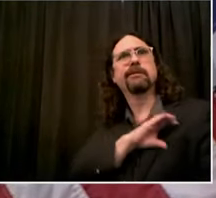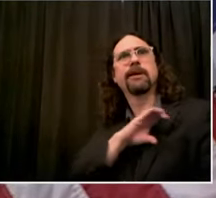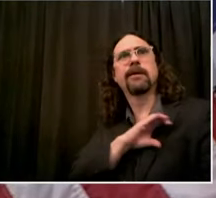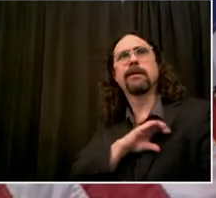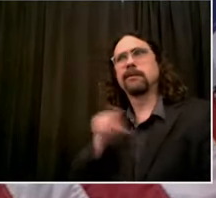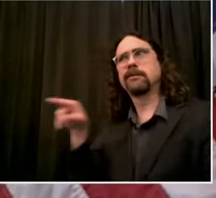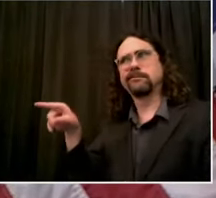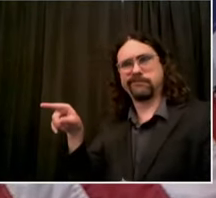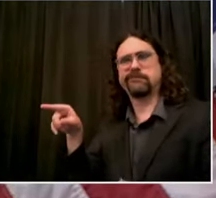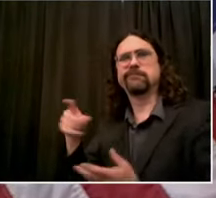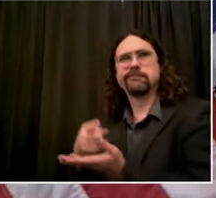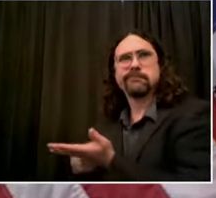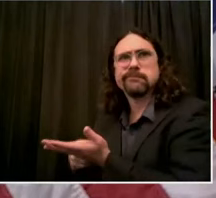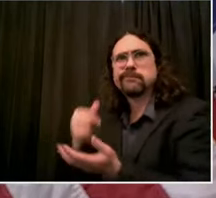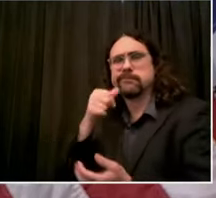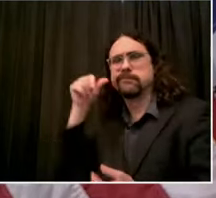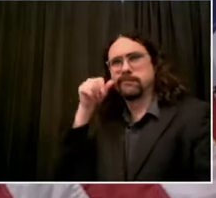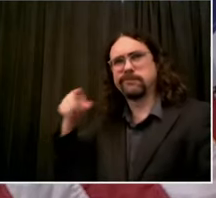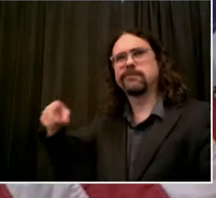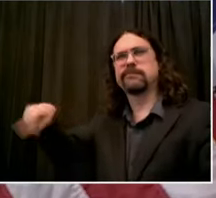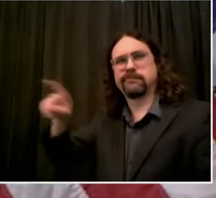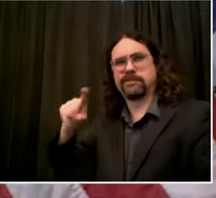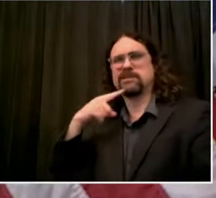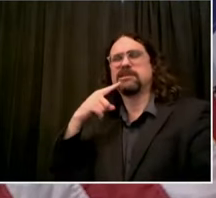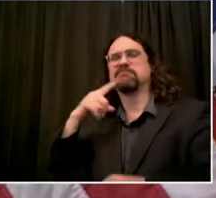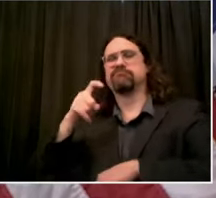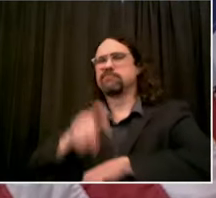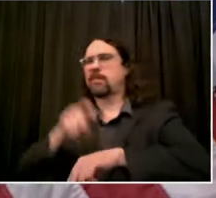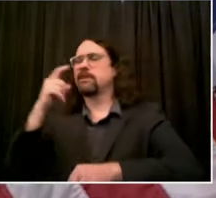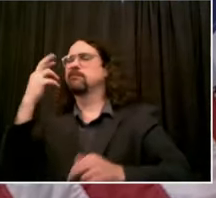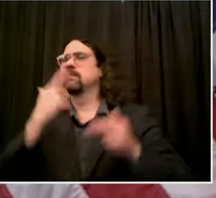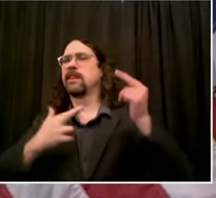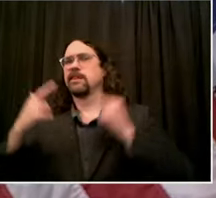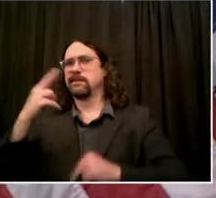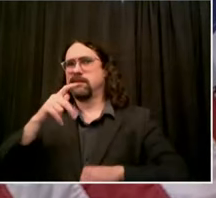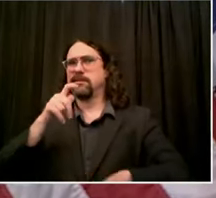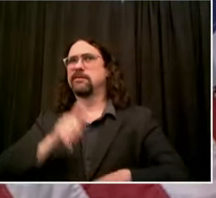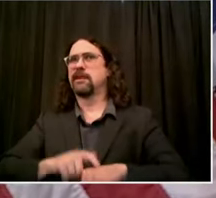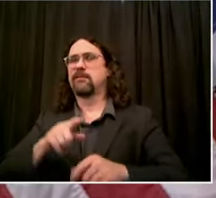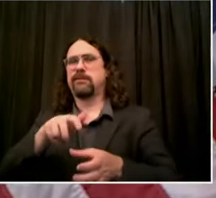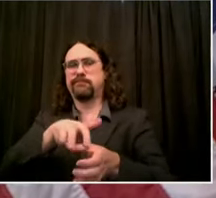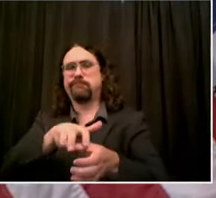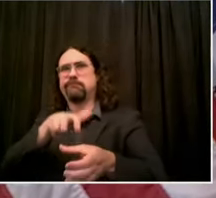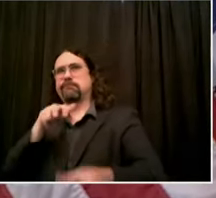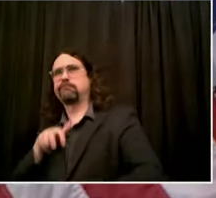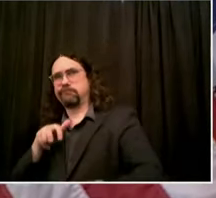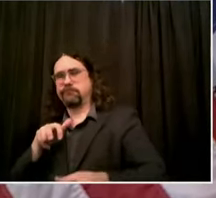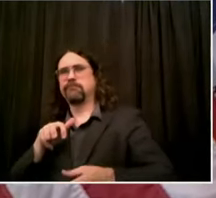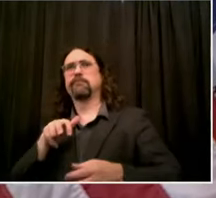differently. And they did. And I want to thank the commissioner and his team. And I want to thank the men and women of the NYPD.